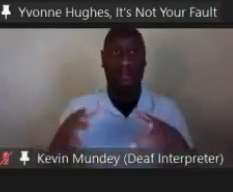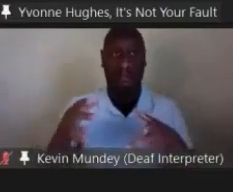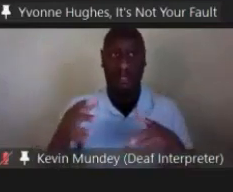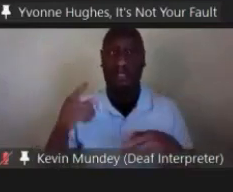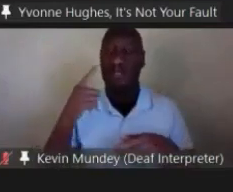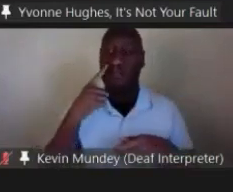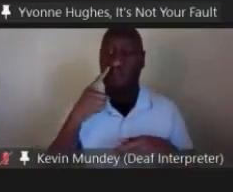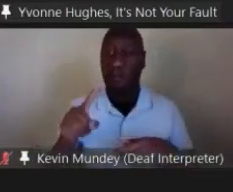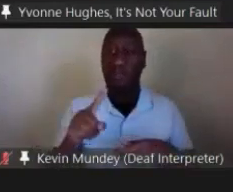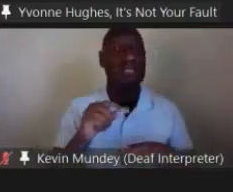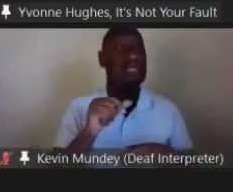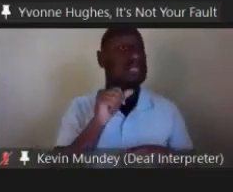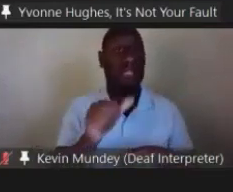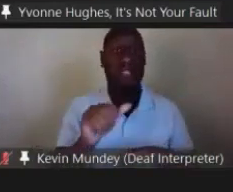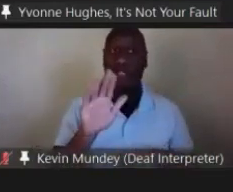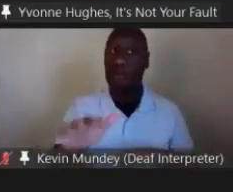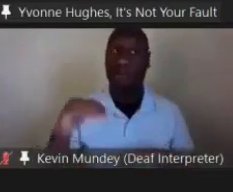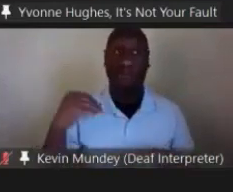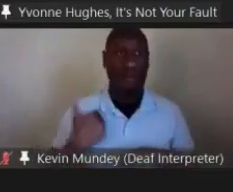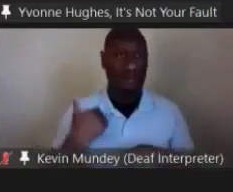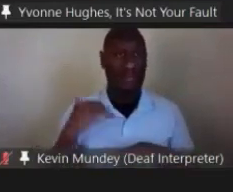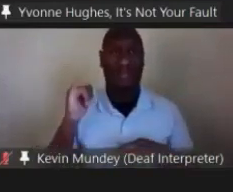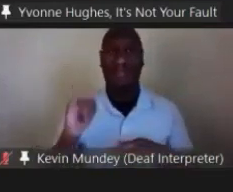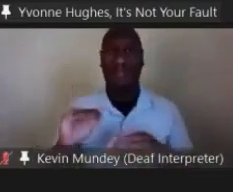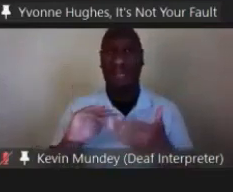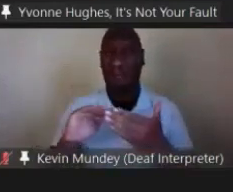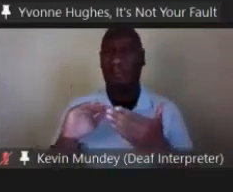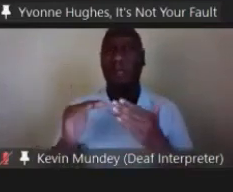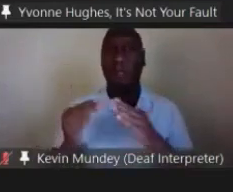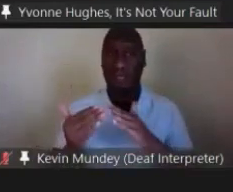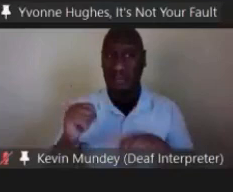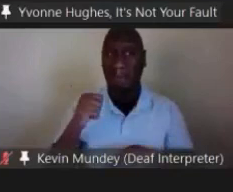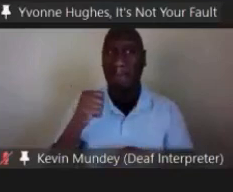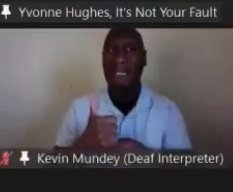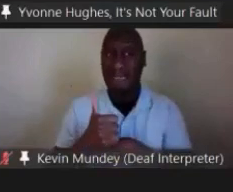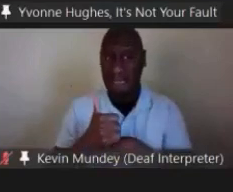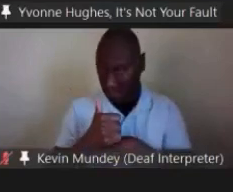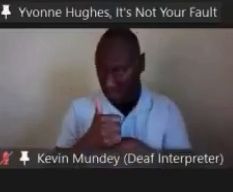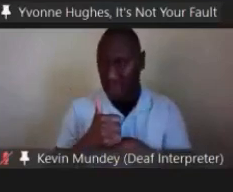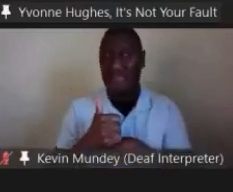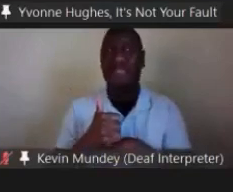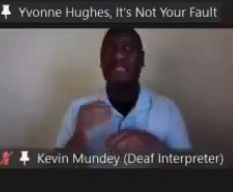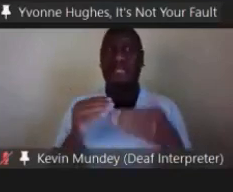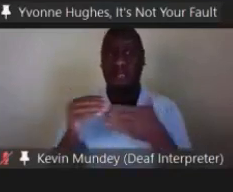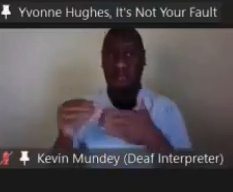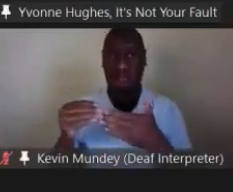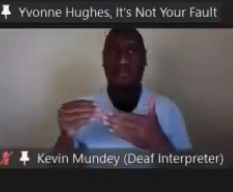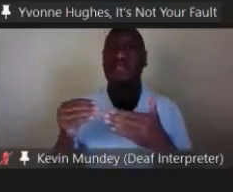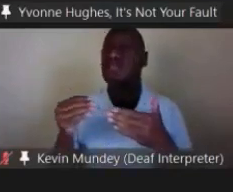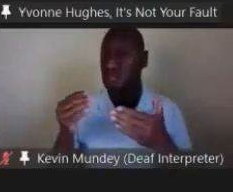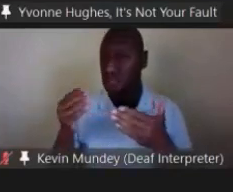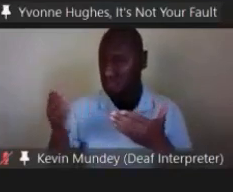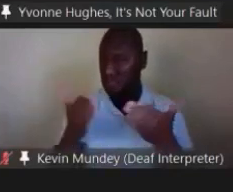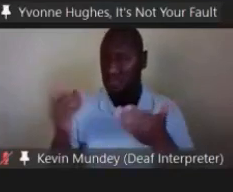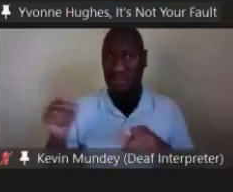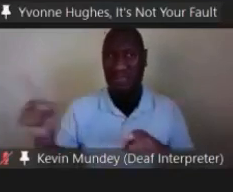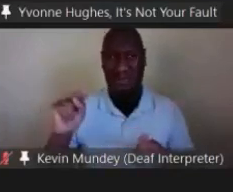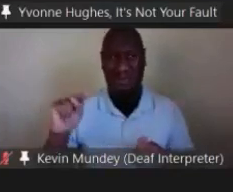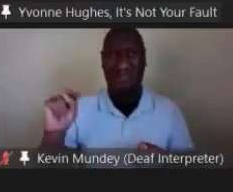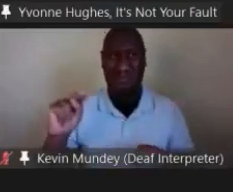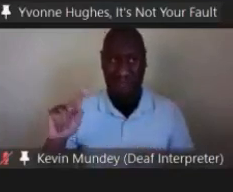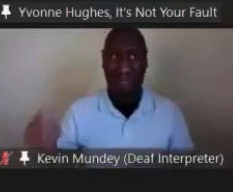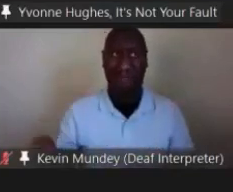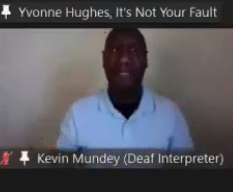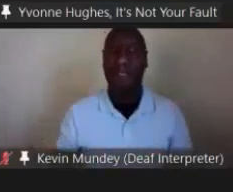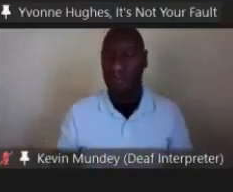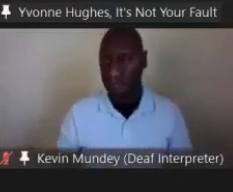Fault. It's a community-based organization in North Philadelphia. It serves